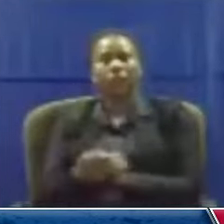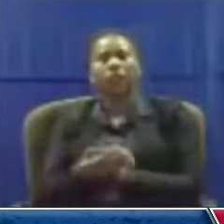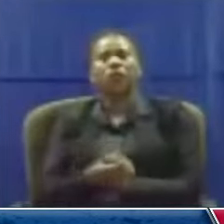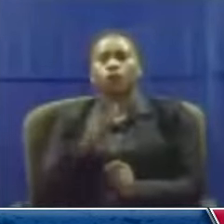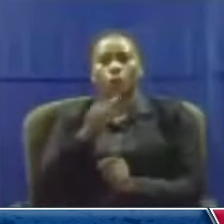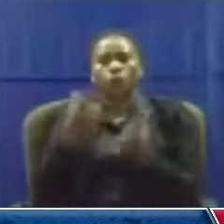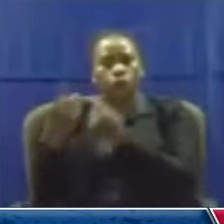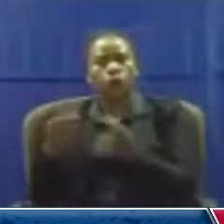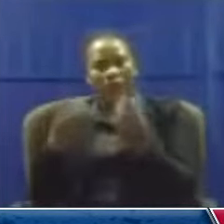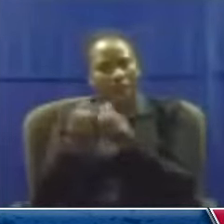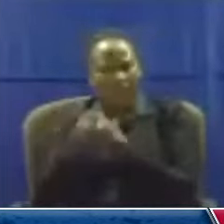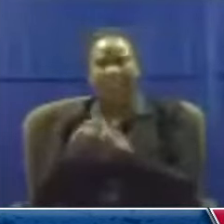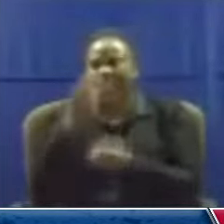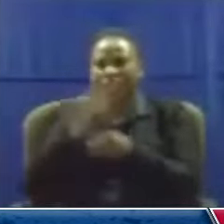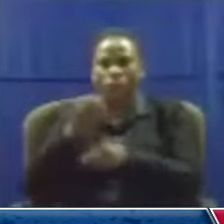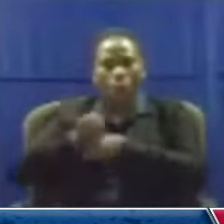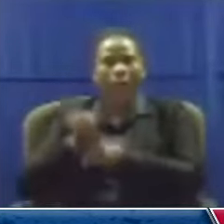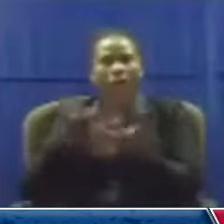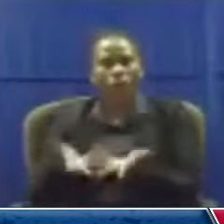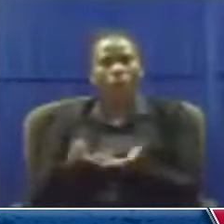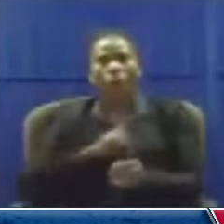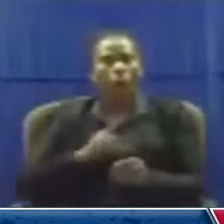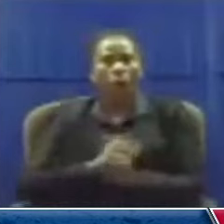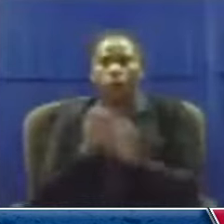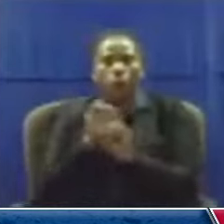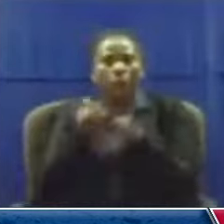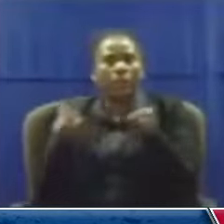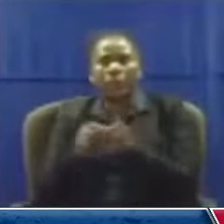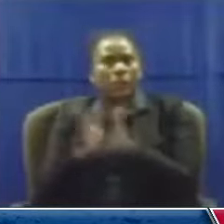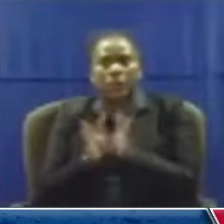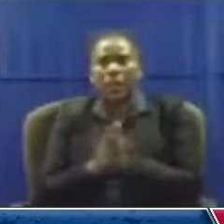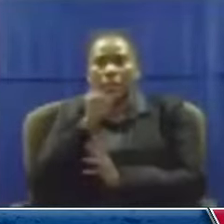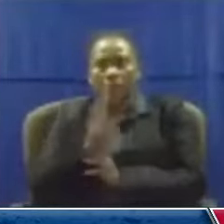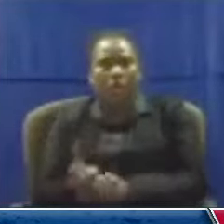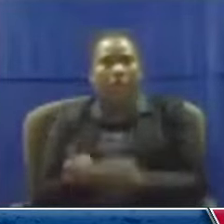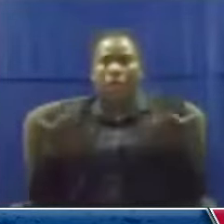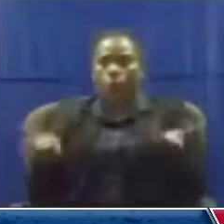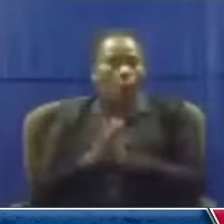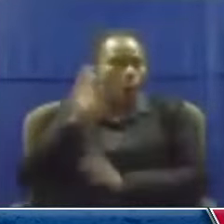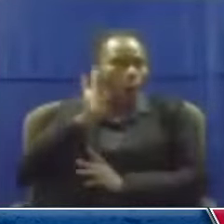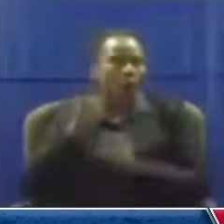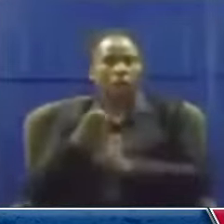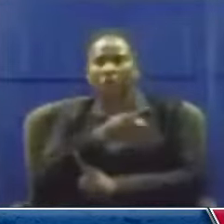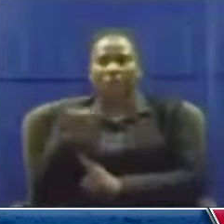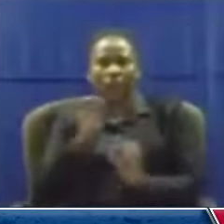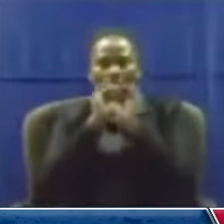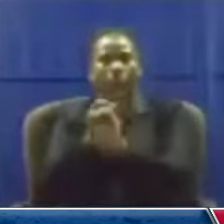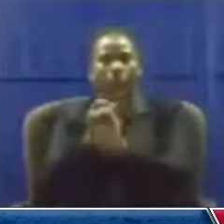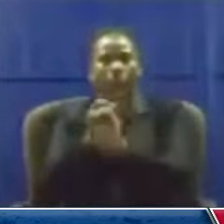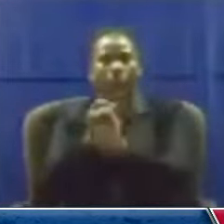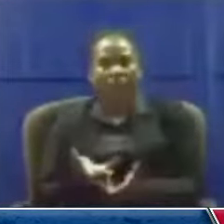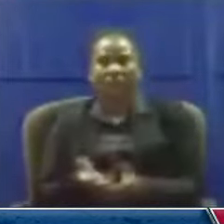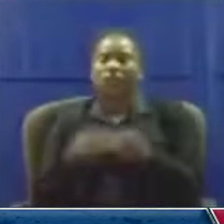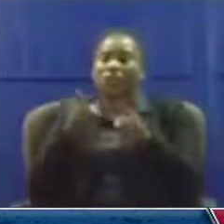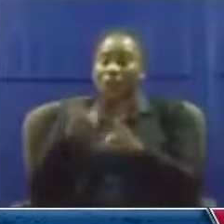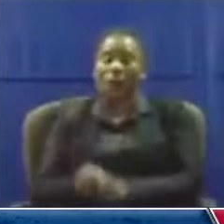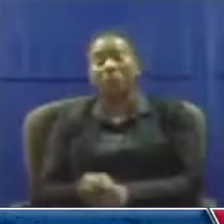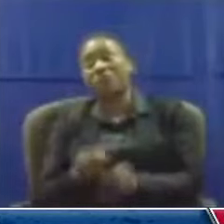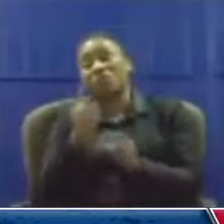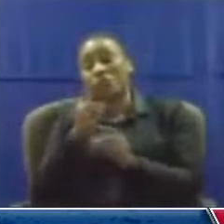must be operating by stealth because no one has seen or heard them. And we've seen so many times the promises on corruption that you make in